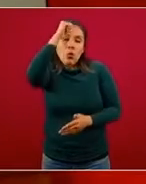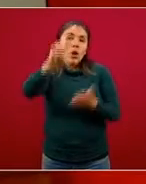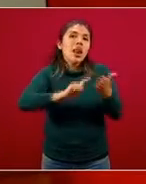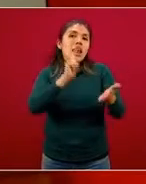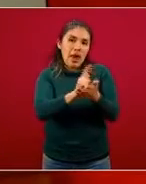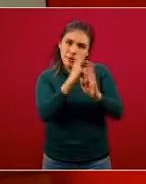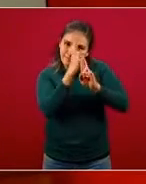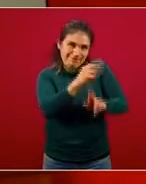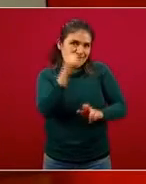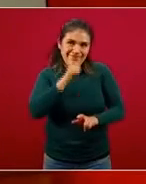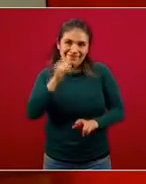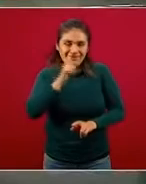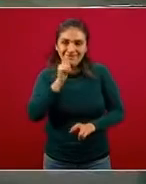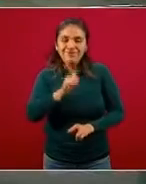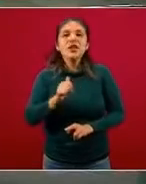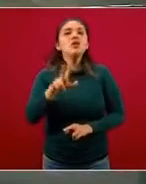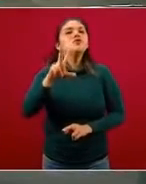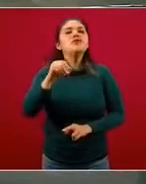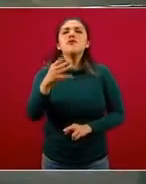presenting this information.